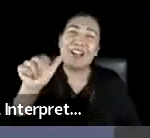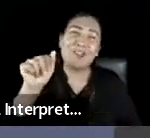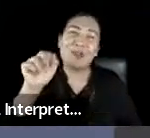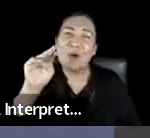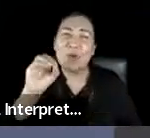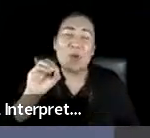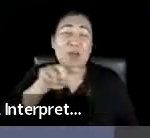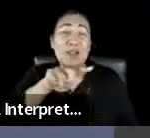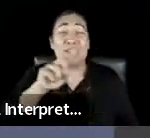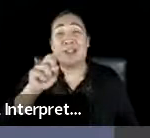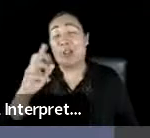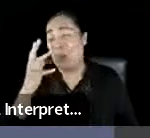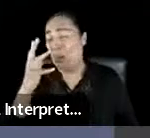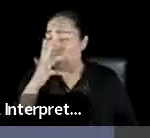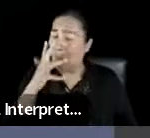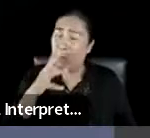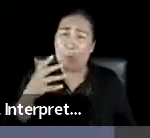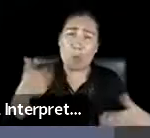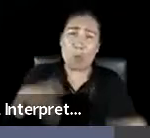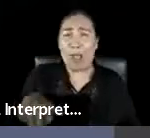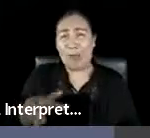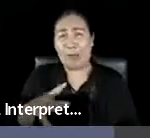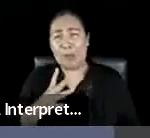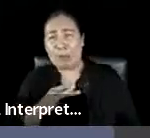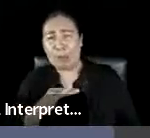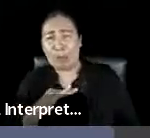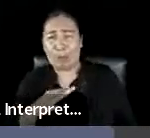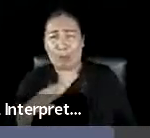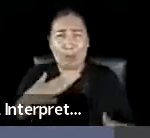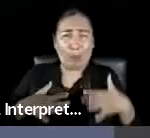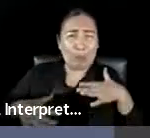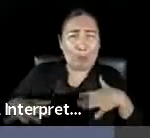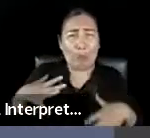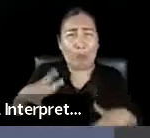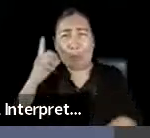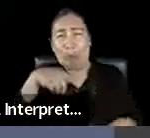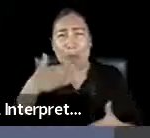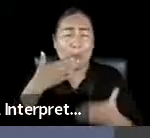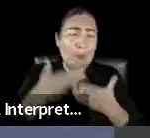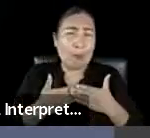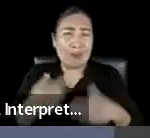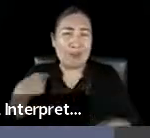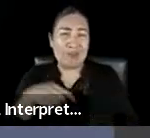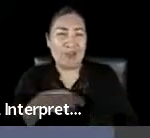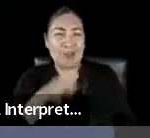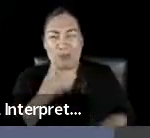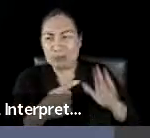looks dashing right now. Really looks good. So we're going to get this one up here. All